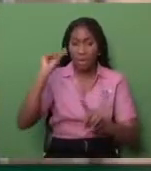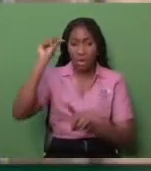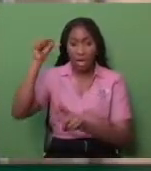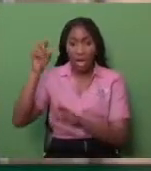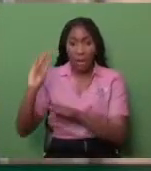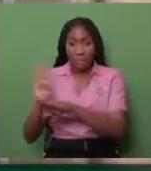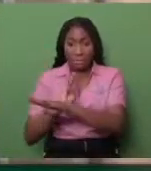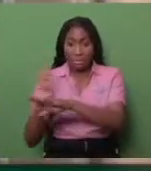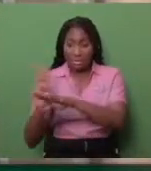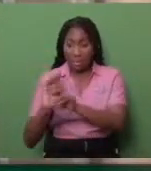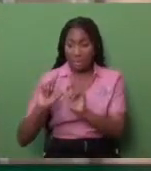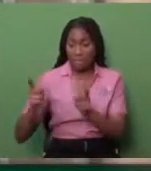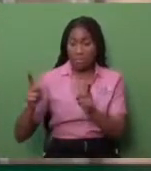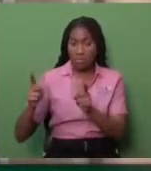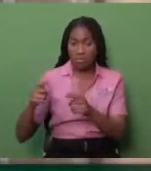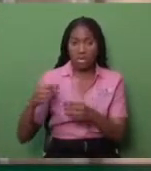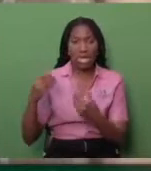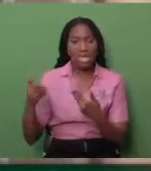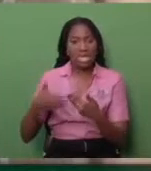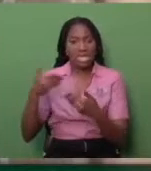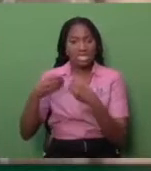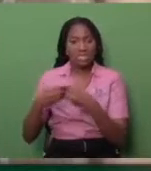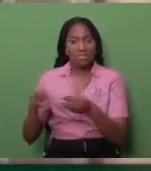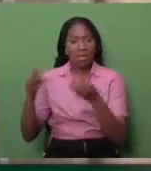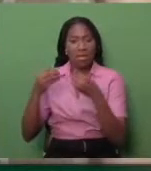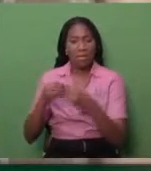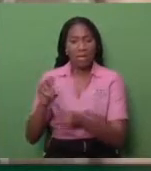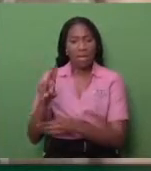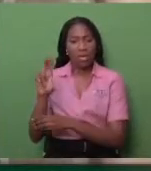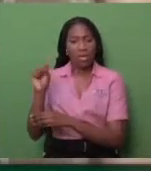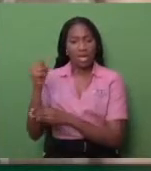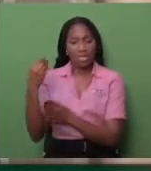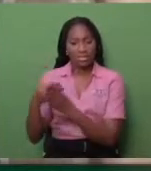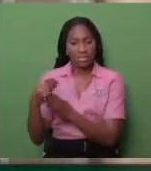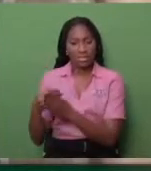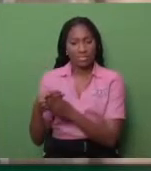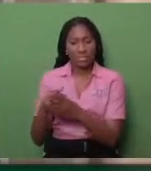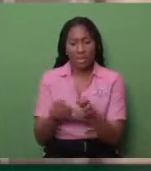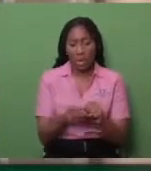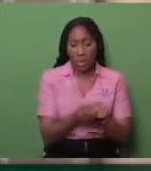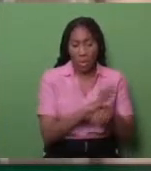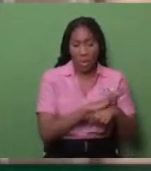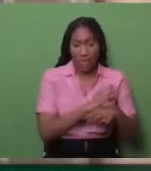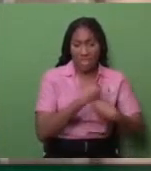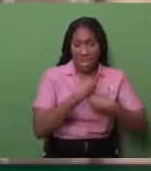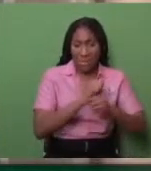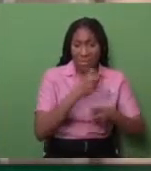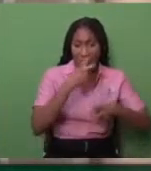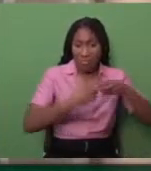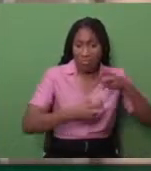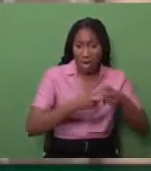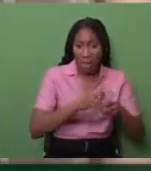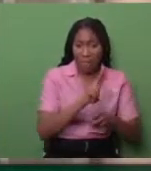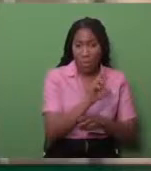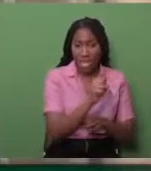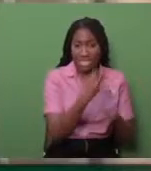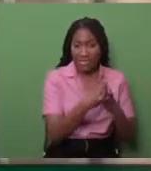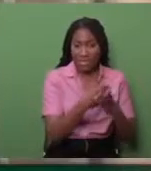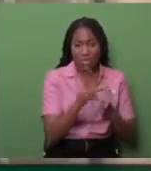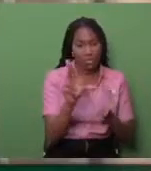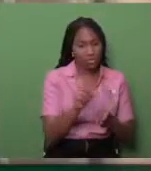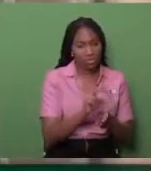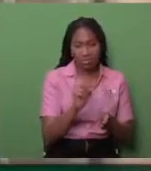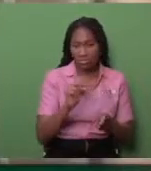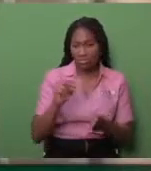US. Again, COVID did not take away our forex. It is this Rowley-led government through friends and family